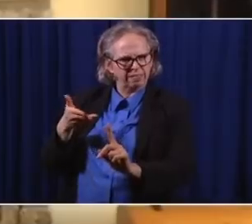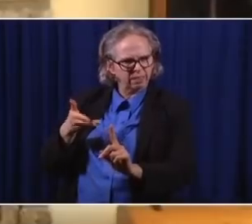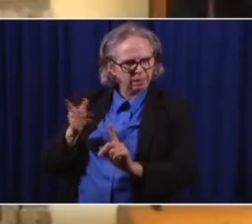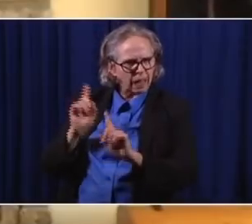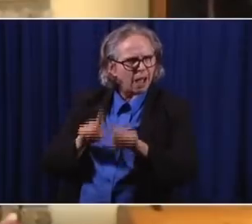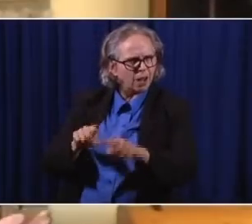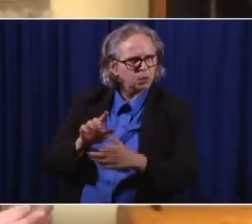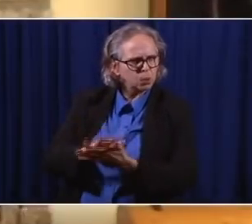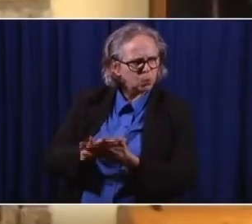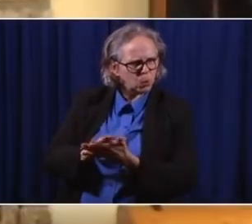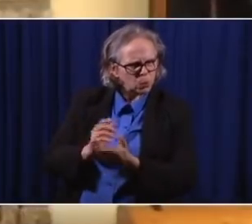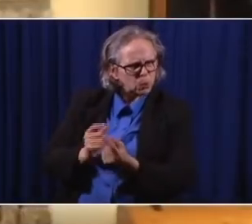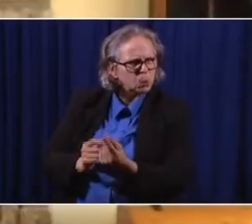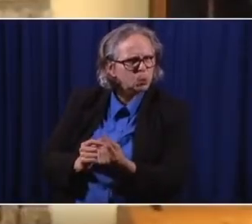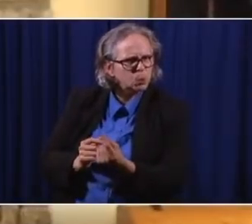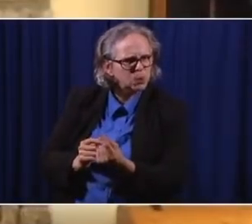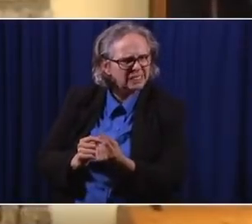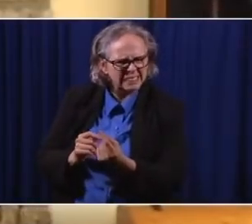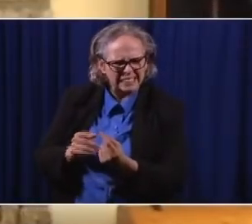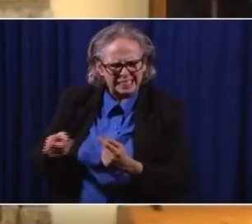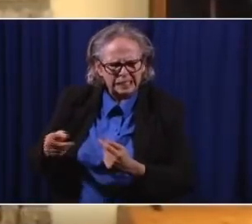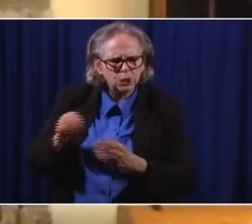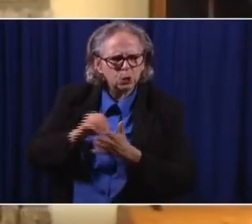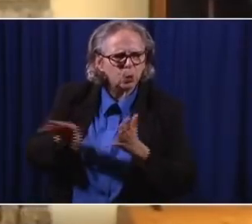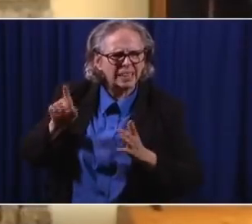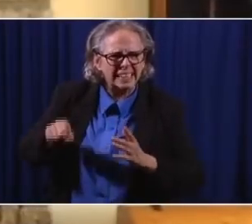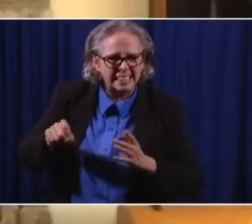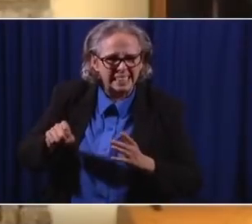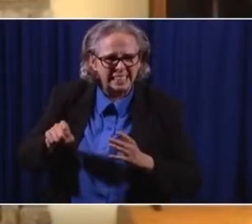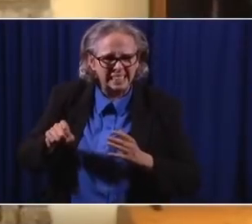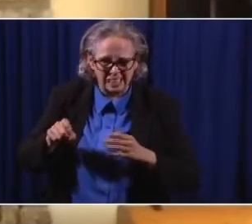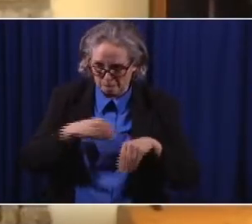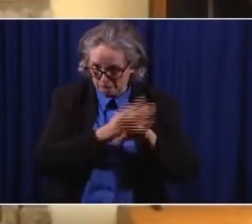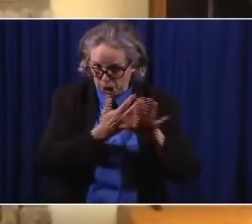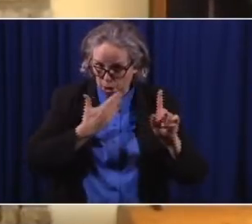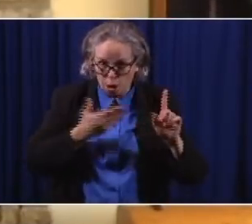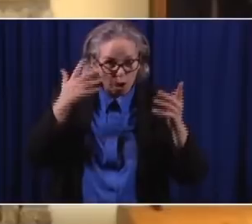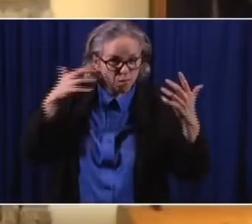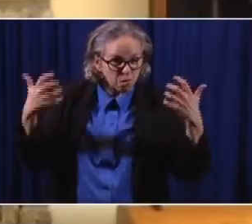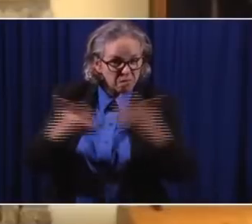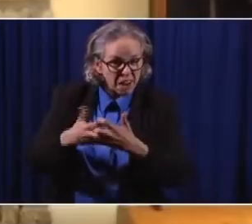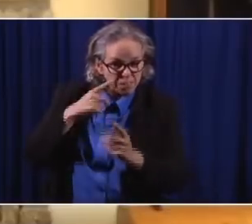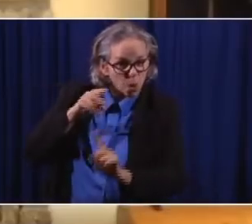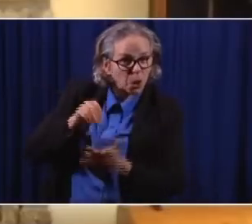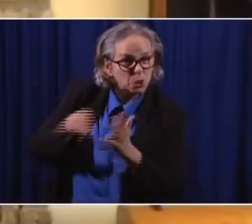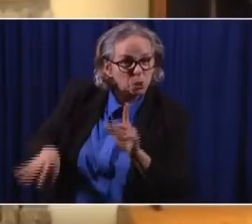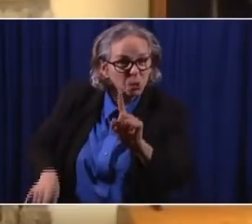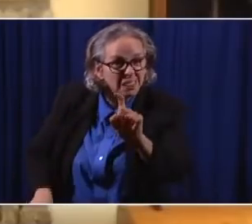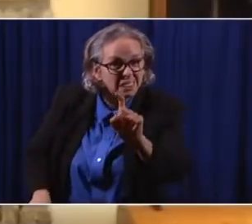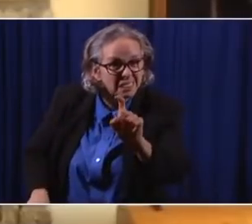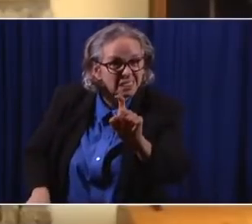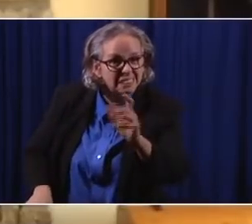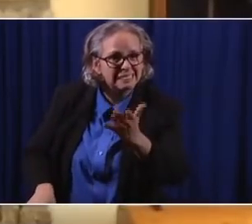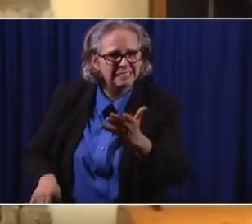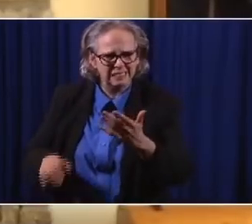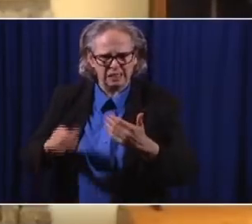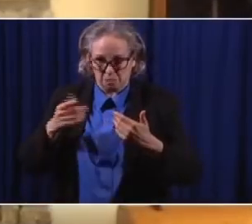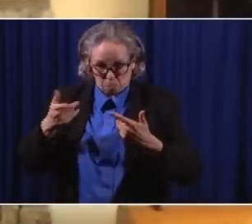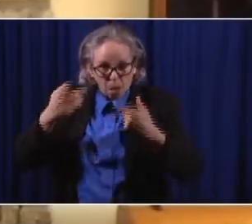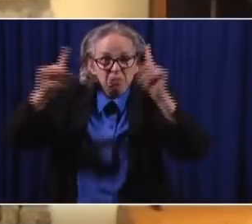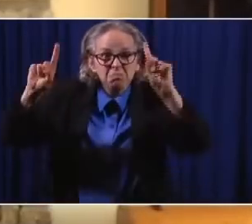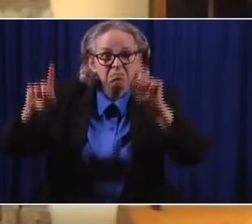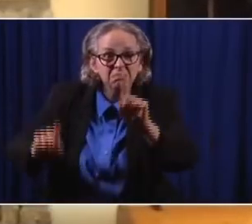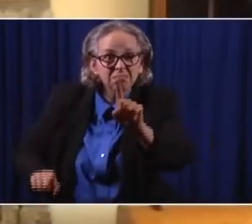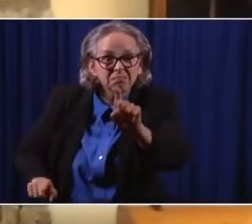was going remote, how are they doing? How do I think this is working out for these students if